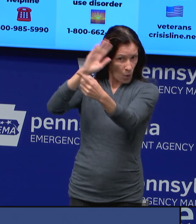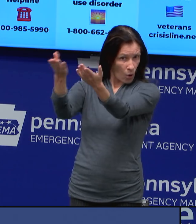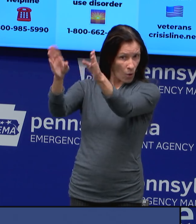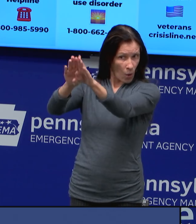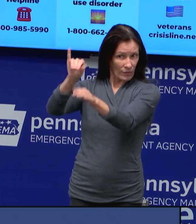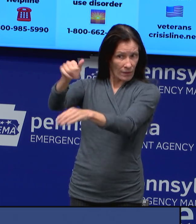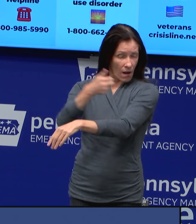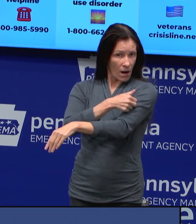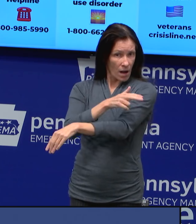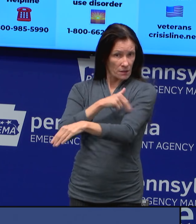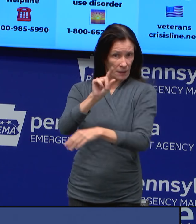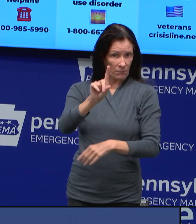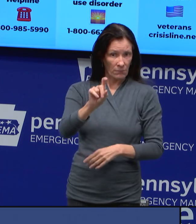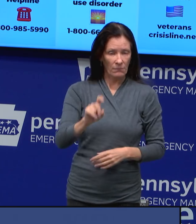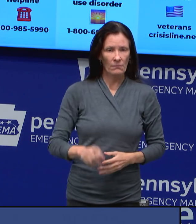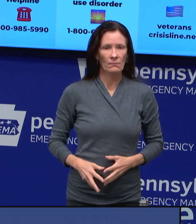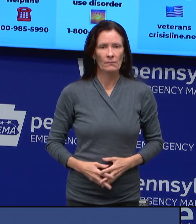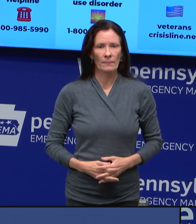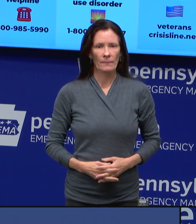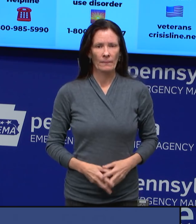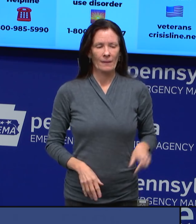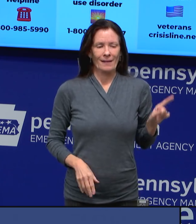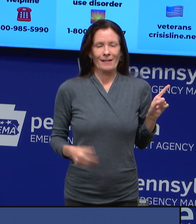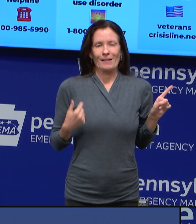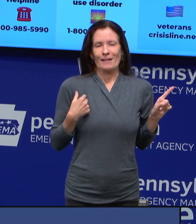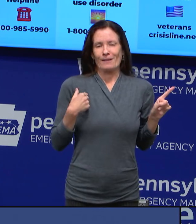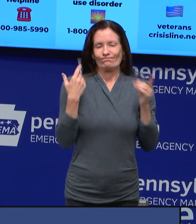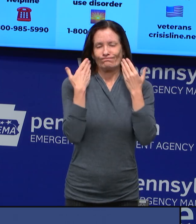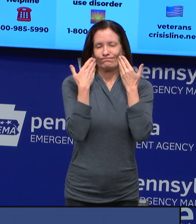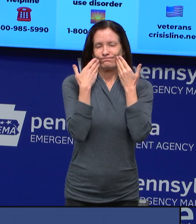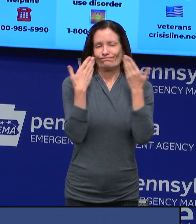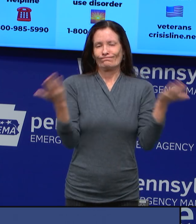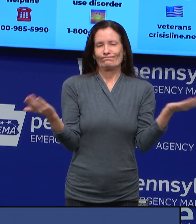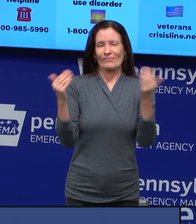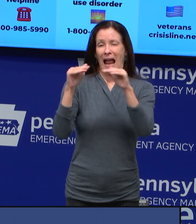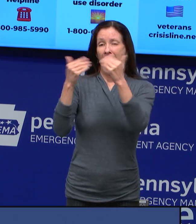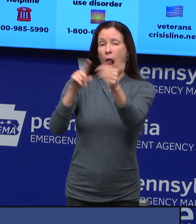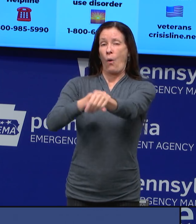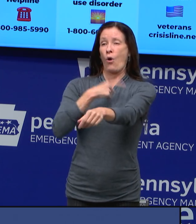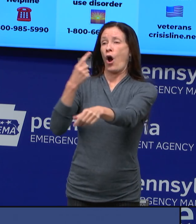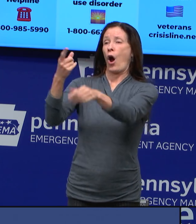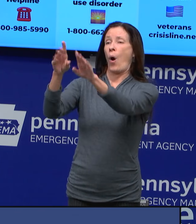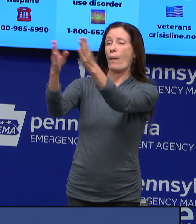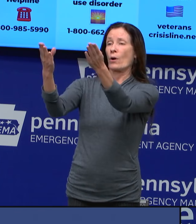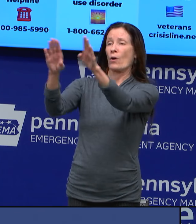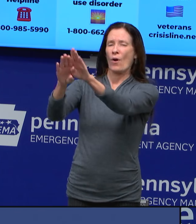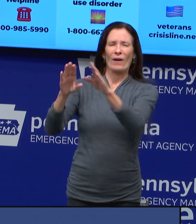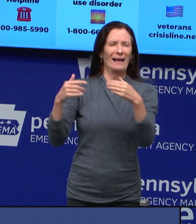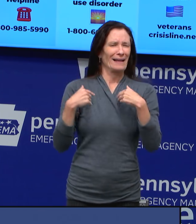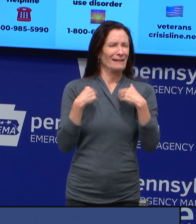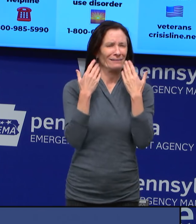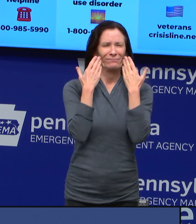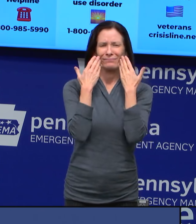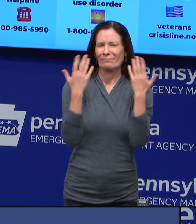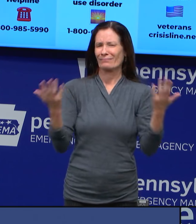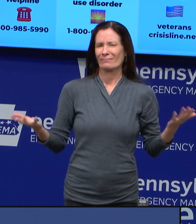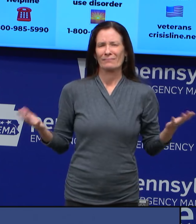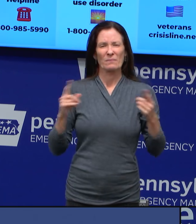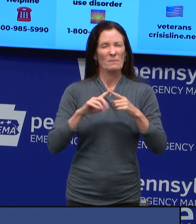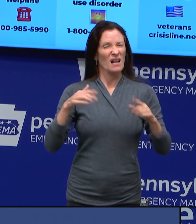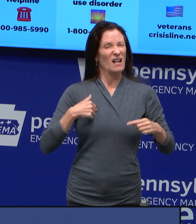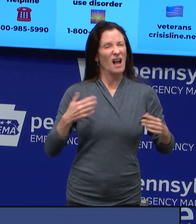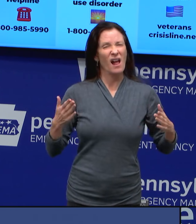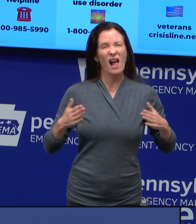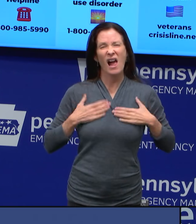have not had to use this alternative care site. The alternative care site in Philadelphia has seen a number of patients, but not that many.